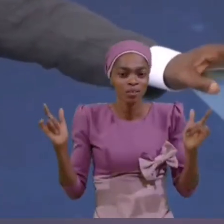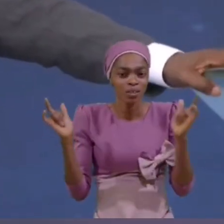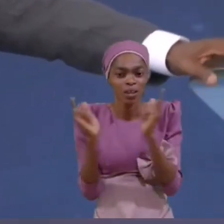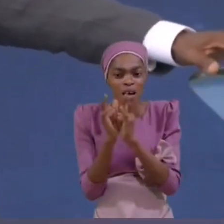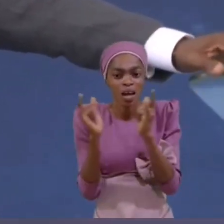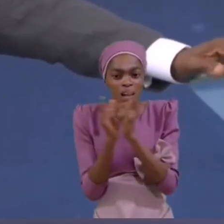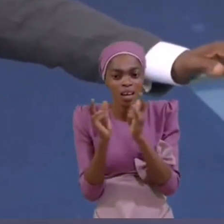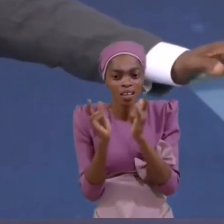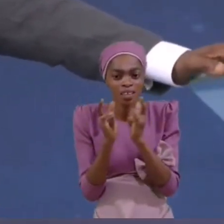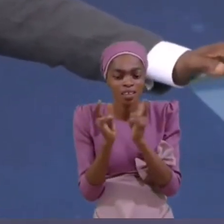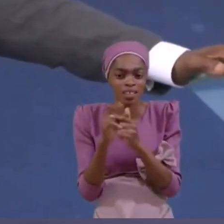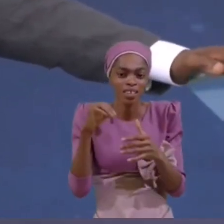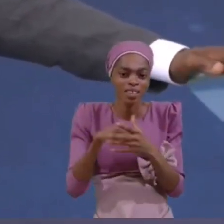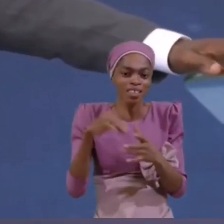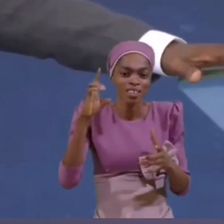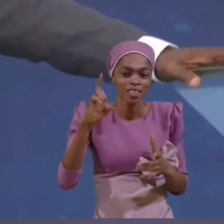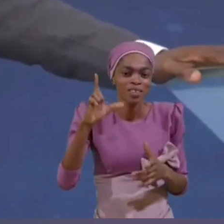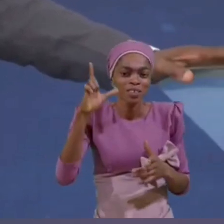DLICC. I